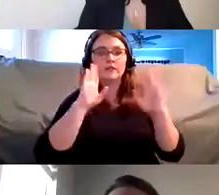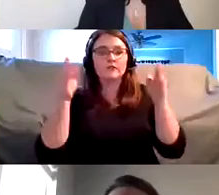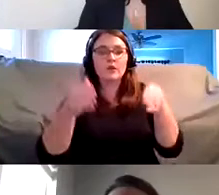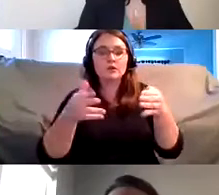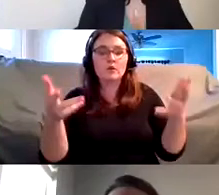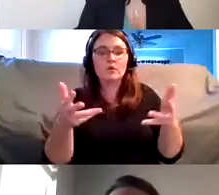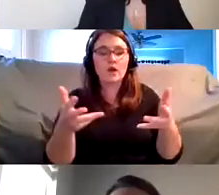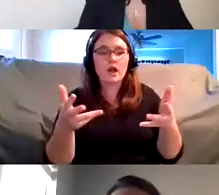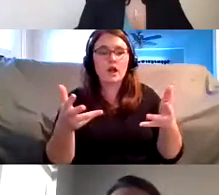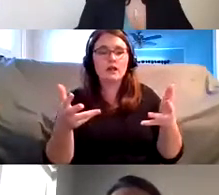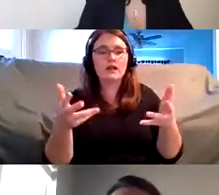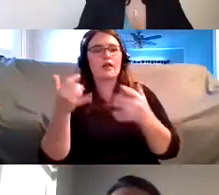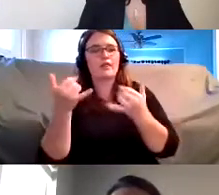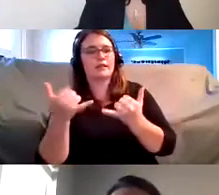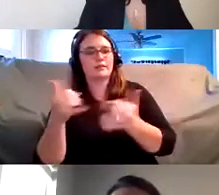Microaggressions.